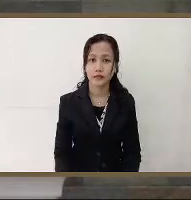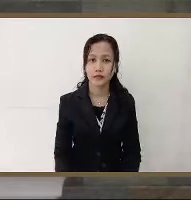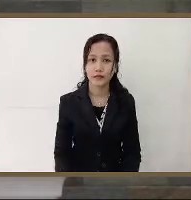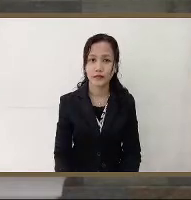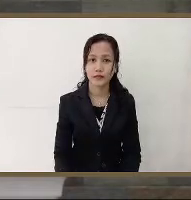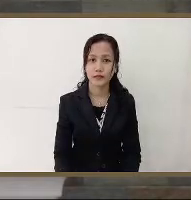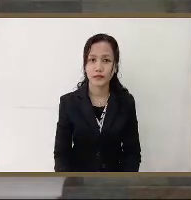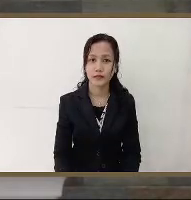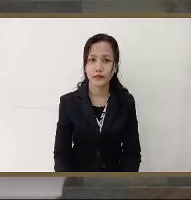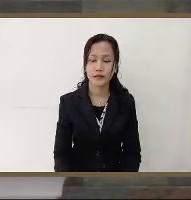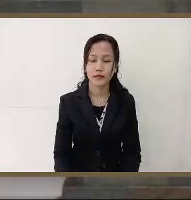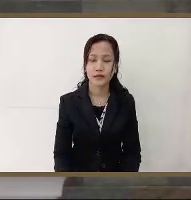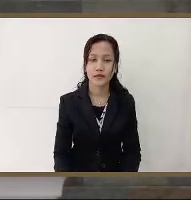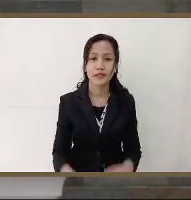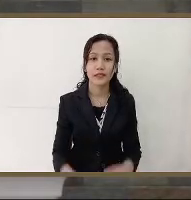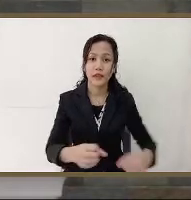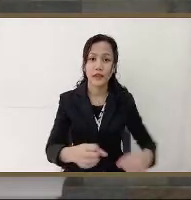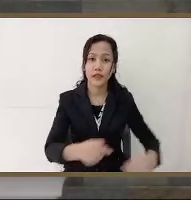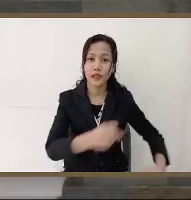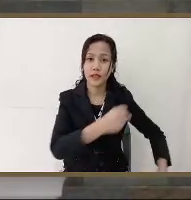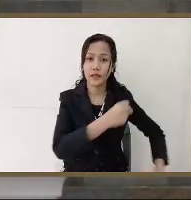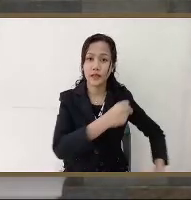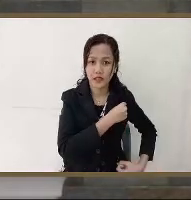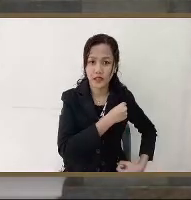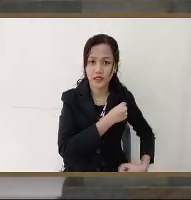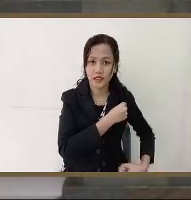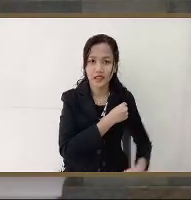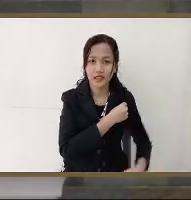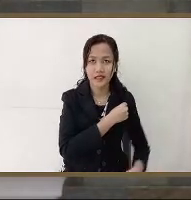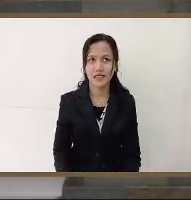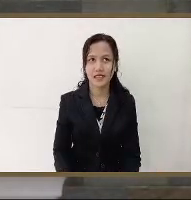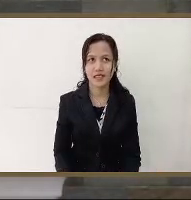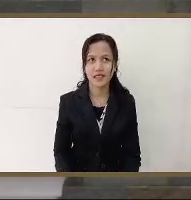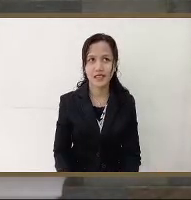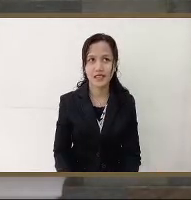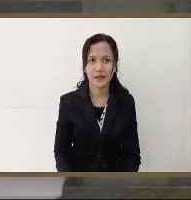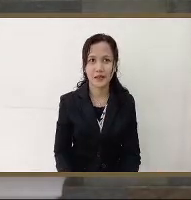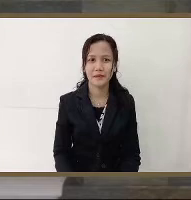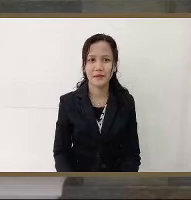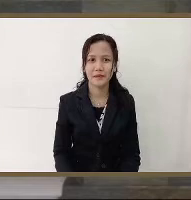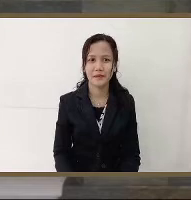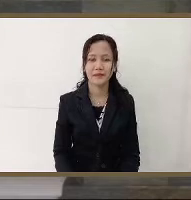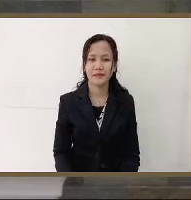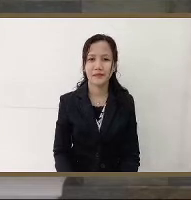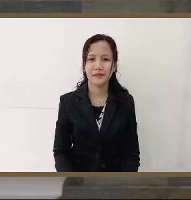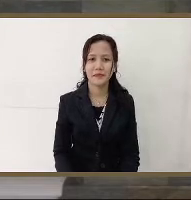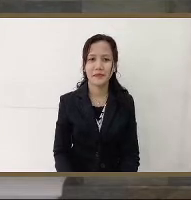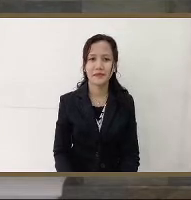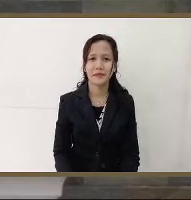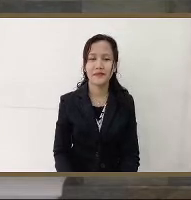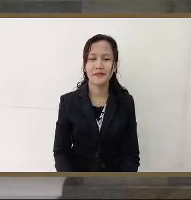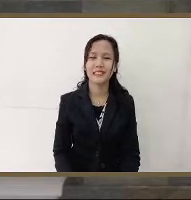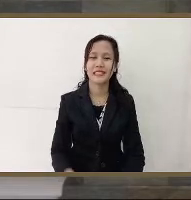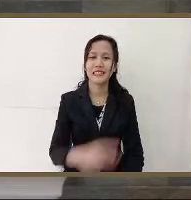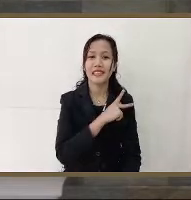bagamat ito ay military campaigns, but yet ay si King David,